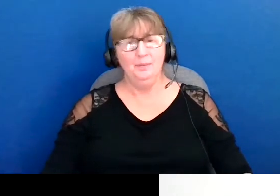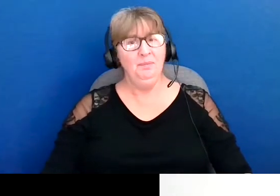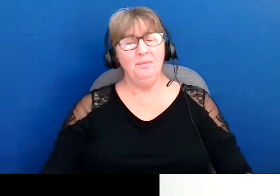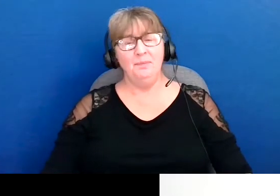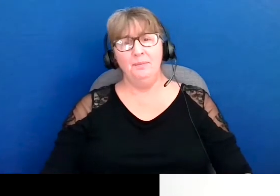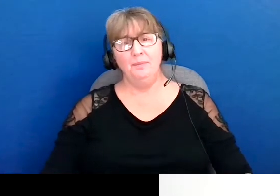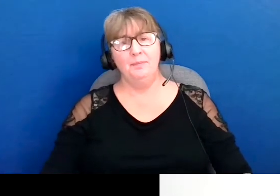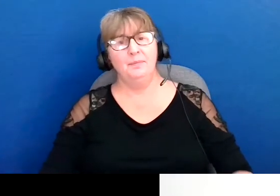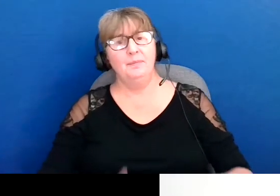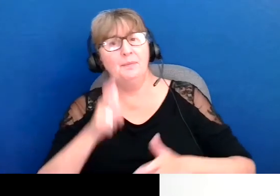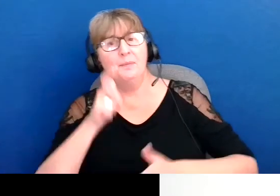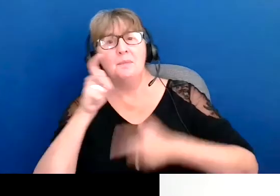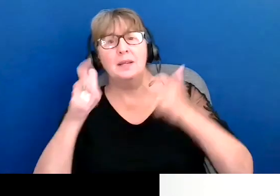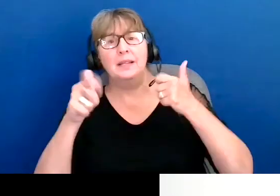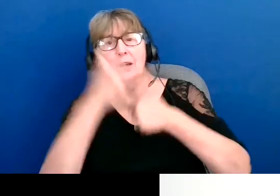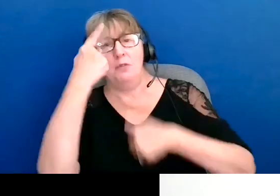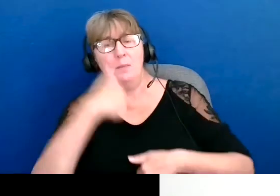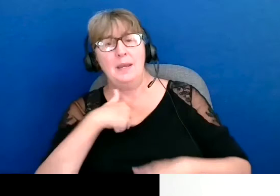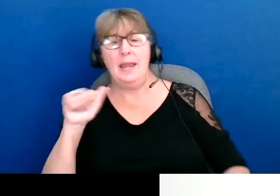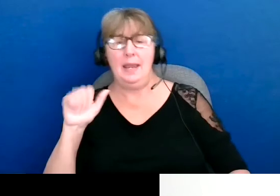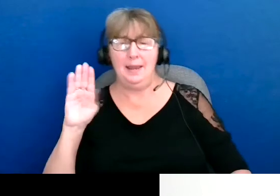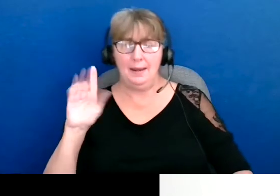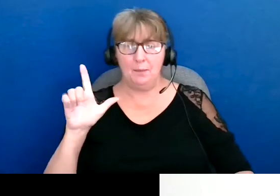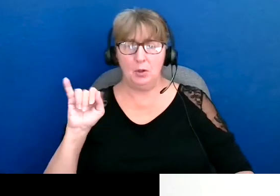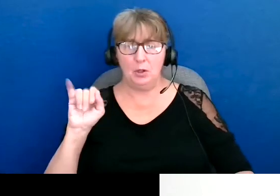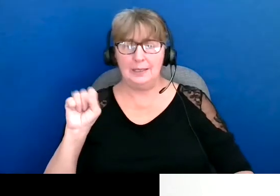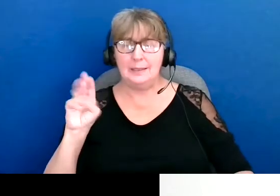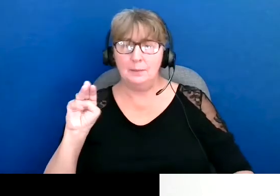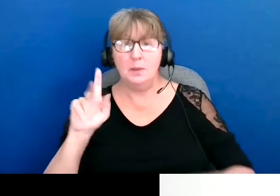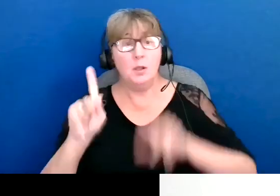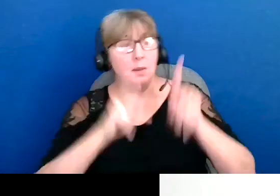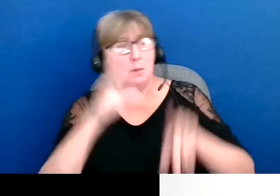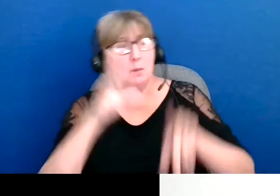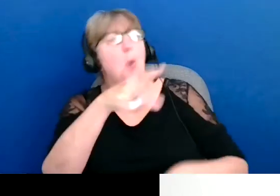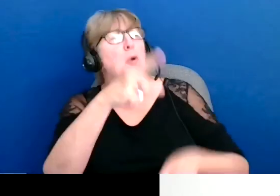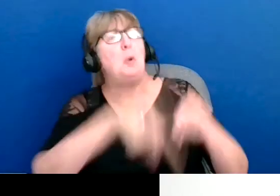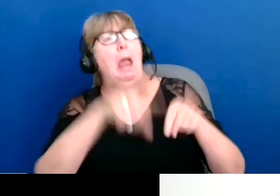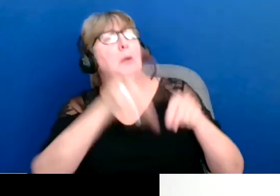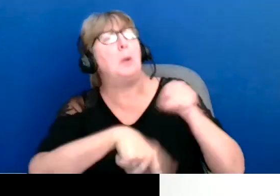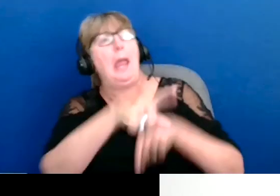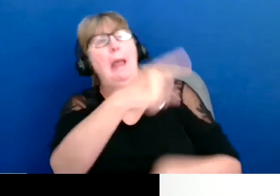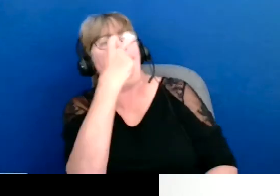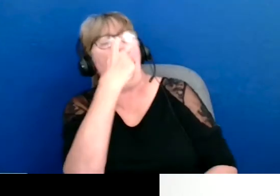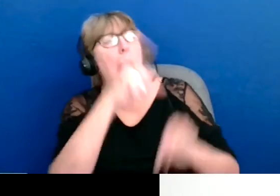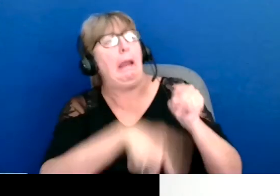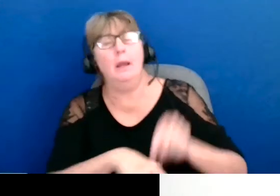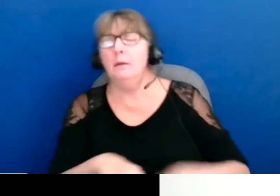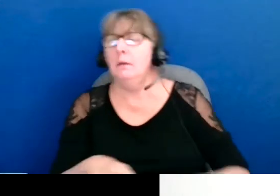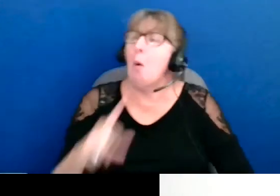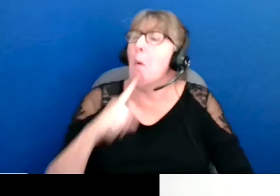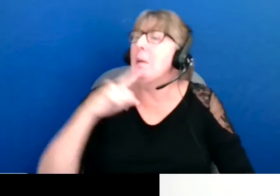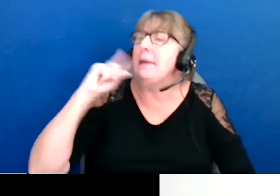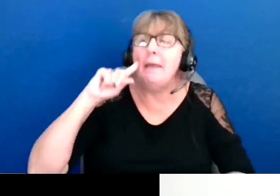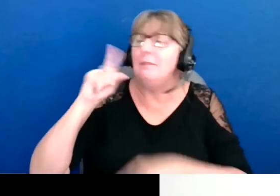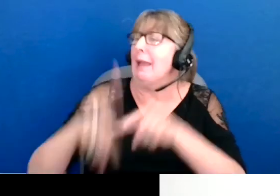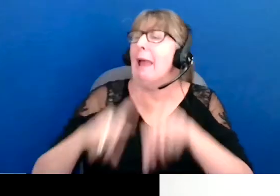My biggest challenge is ableism. So people assuming you can't do this because you're blind, or deaf people can't do